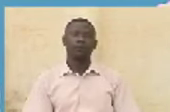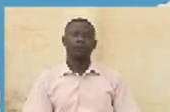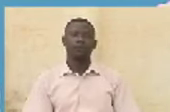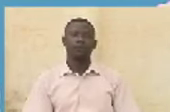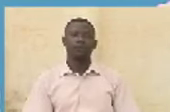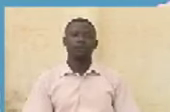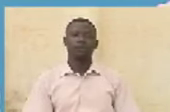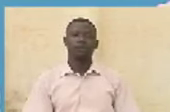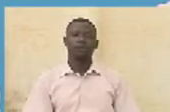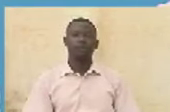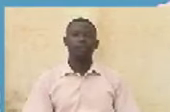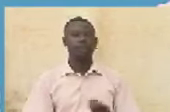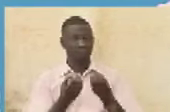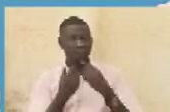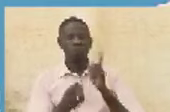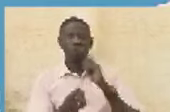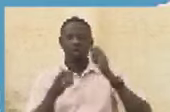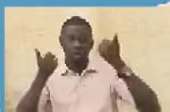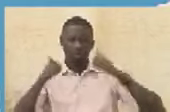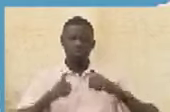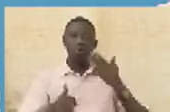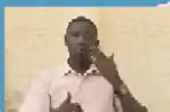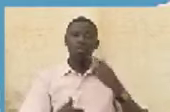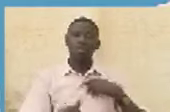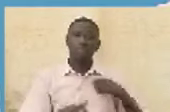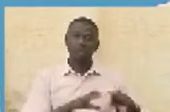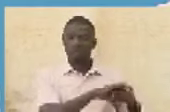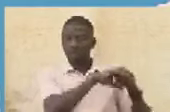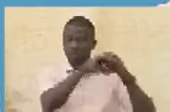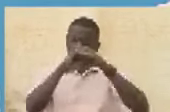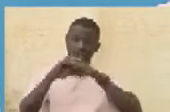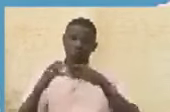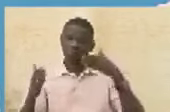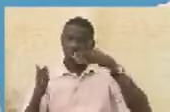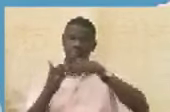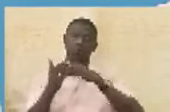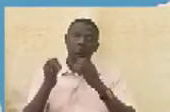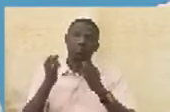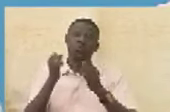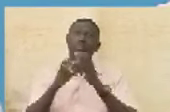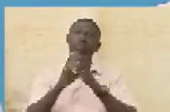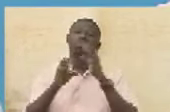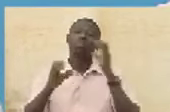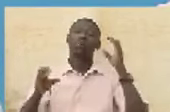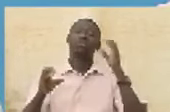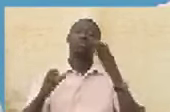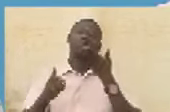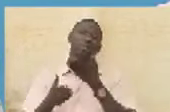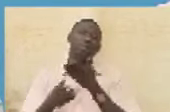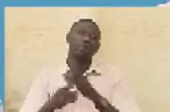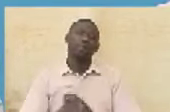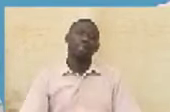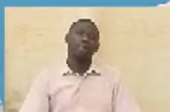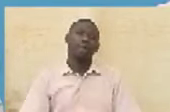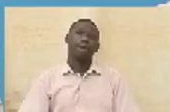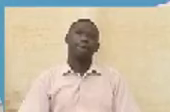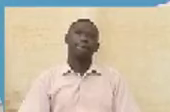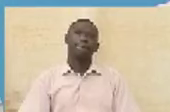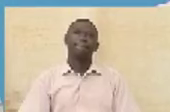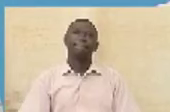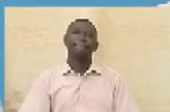Can you tell us what happened when they led you to the boss? Fo isa fo na nyebri ye tambindi ke samba boss o nyin kono mune keta.